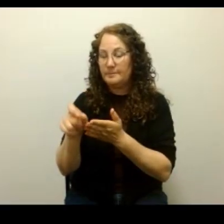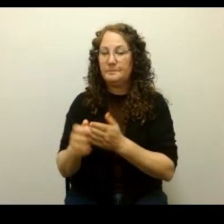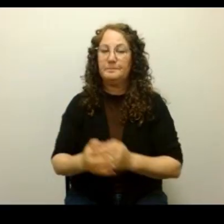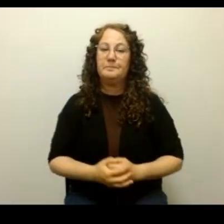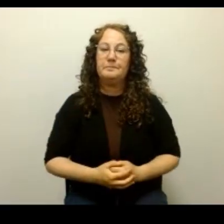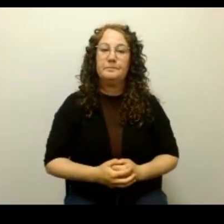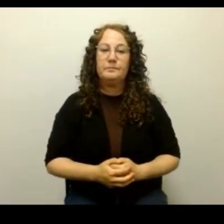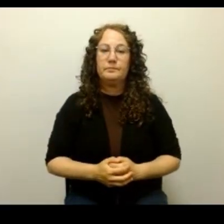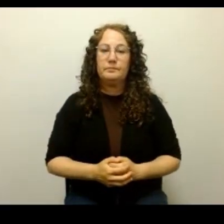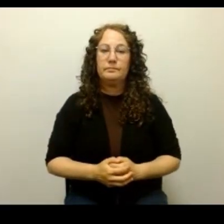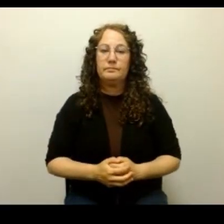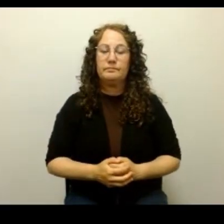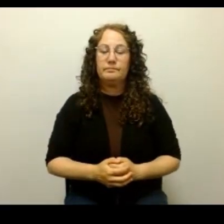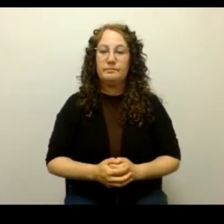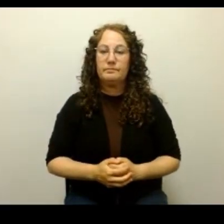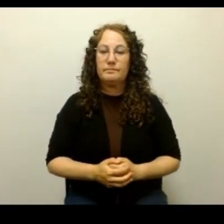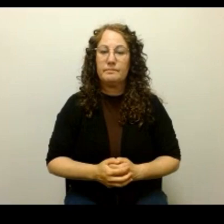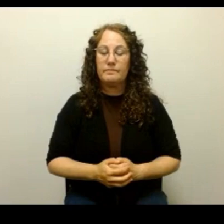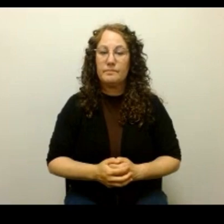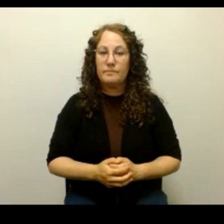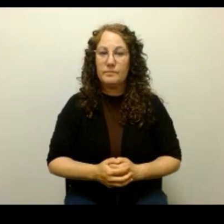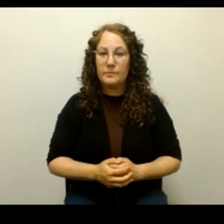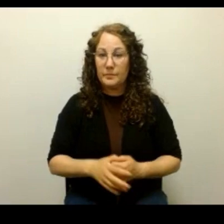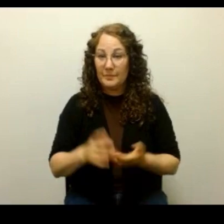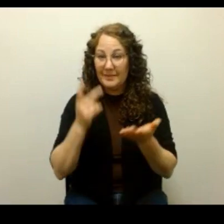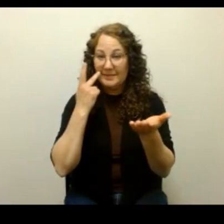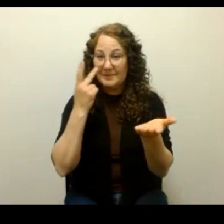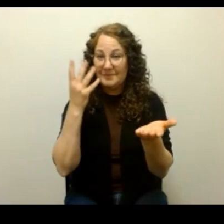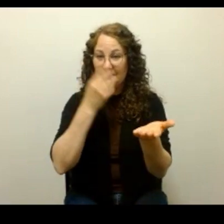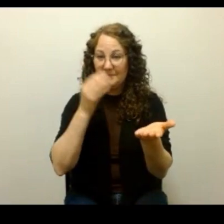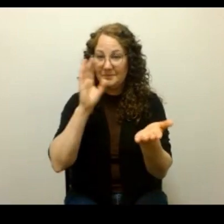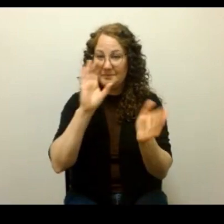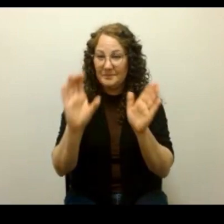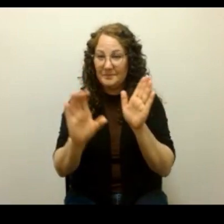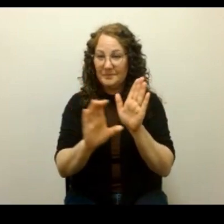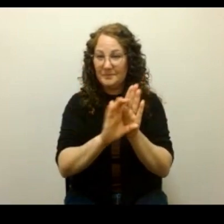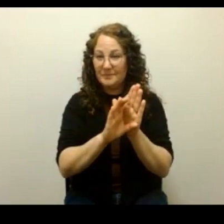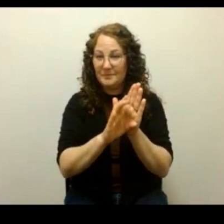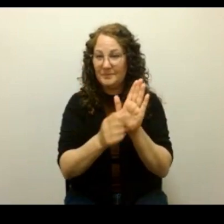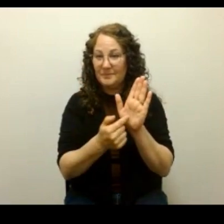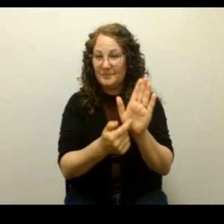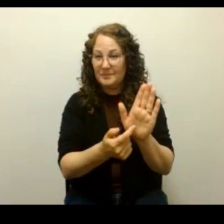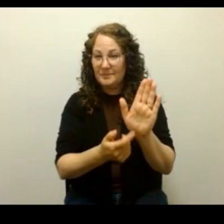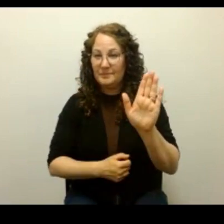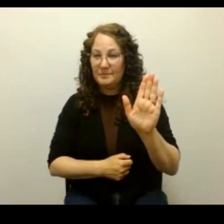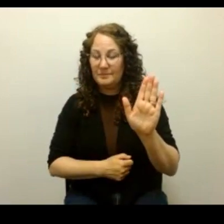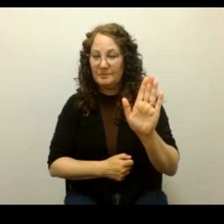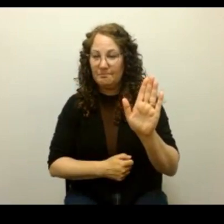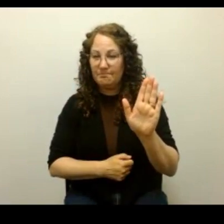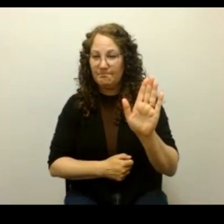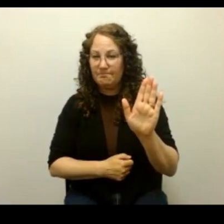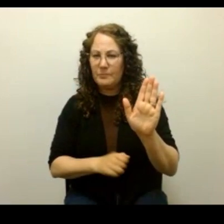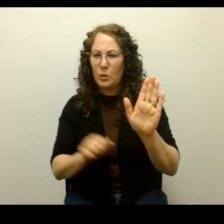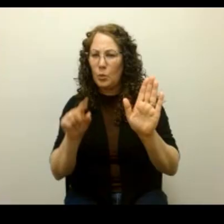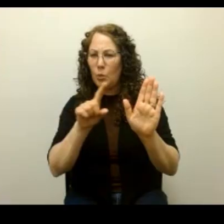Taking a look at this lovely picture, the question that comes to mind